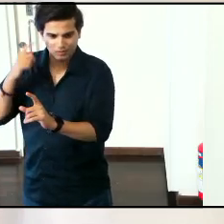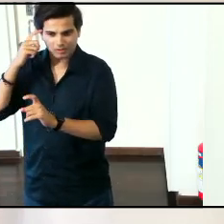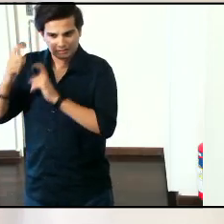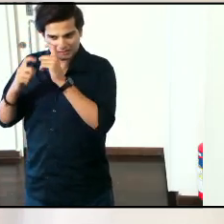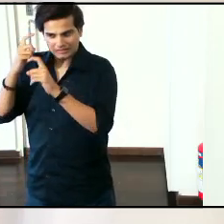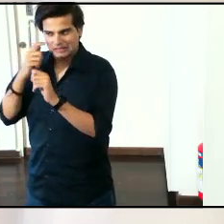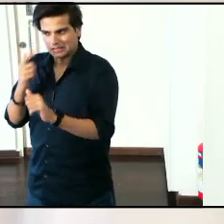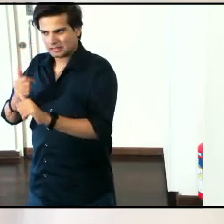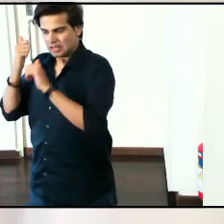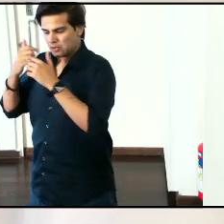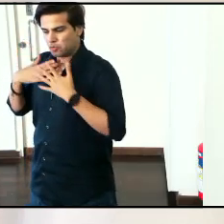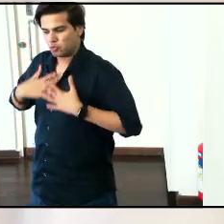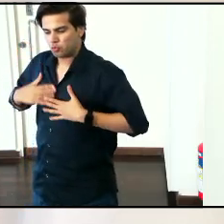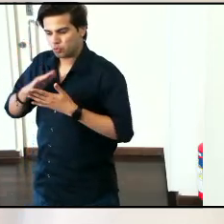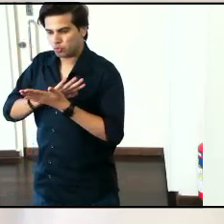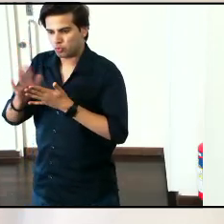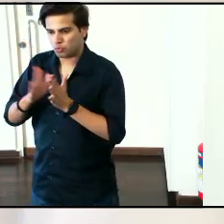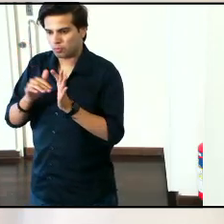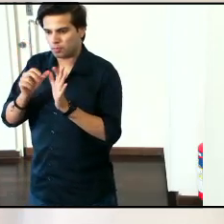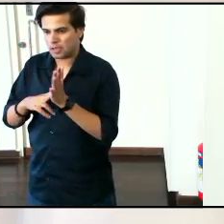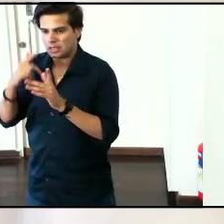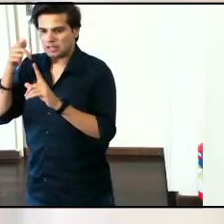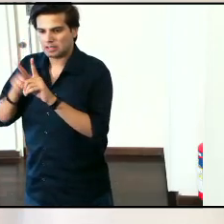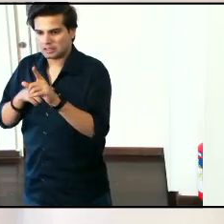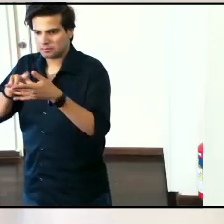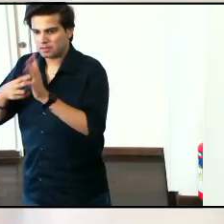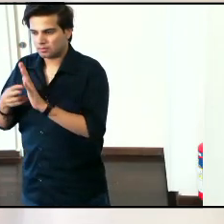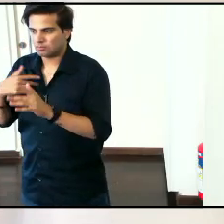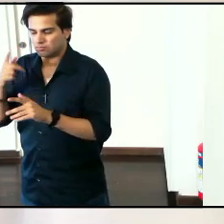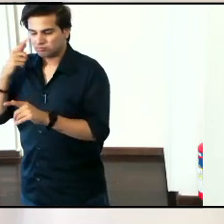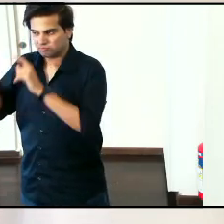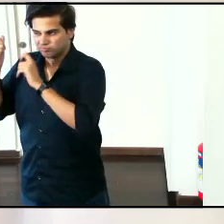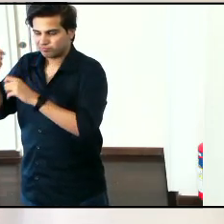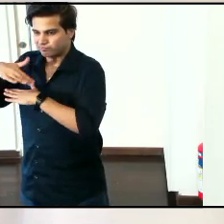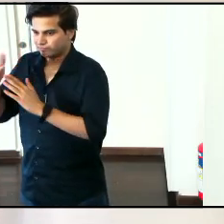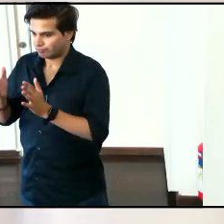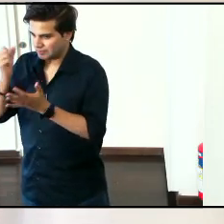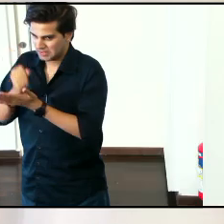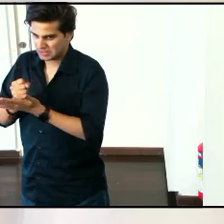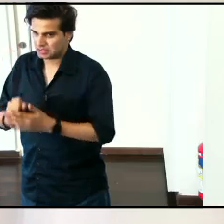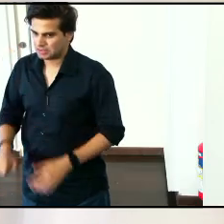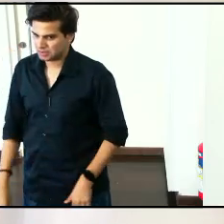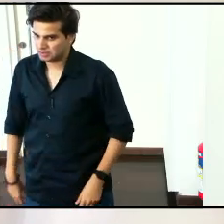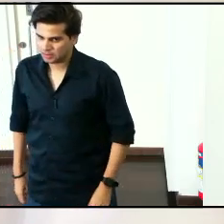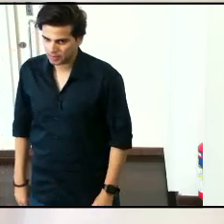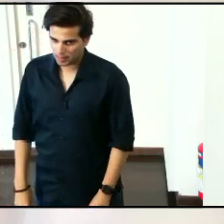of humanity itself. But next, please.